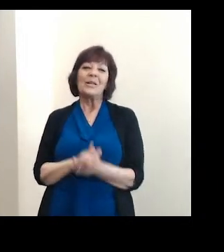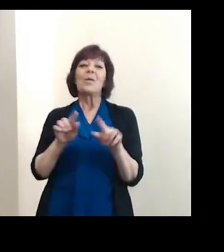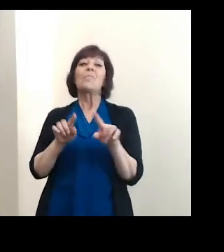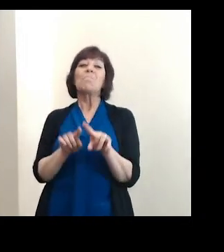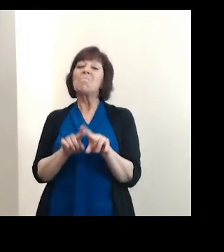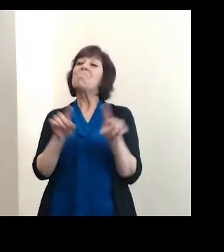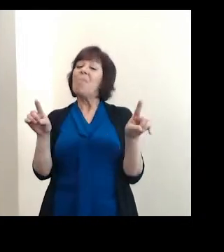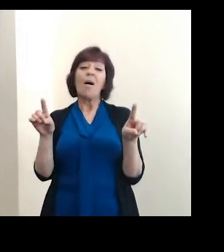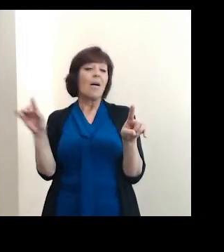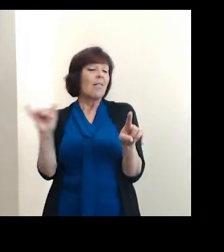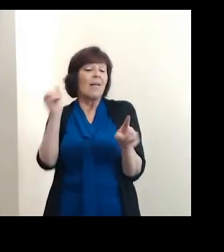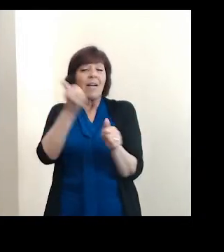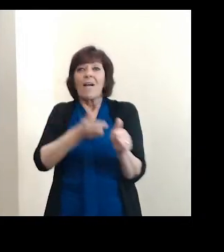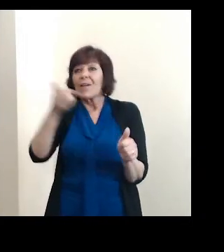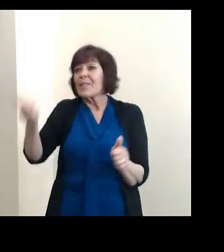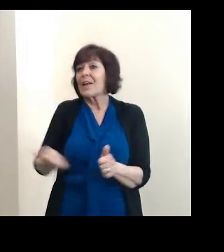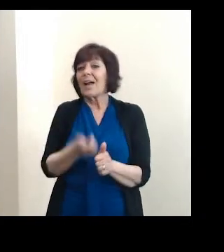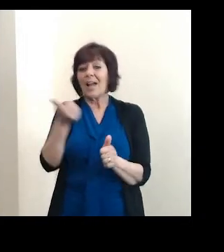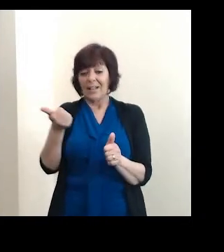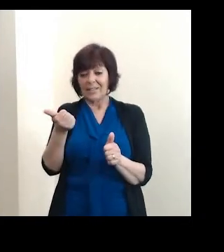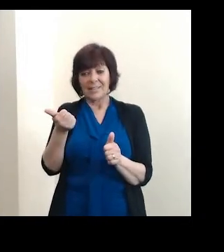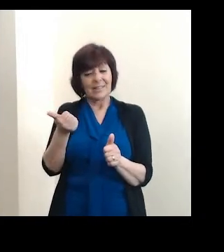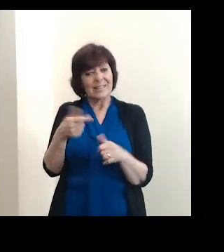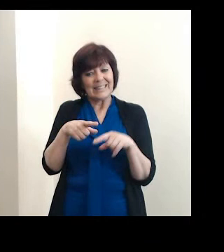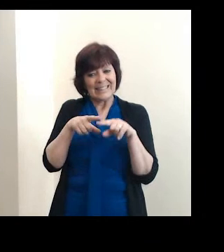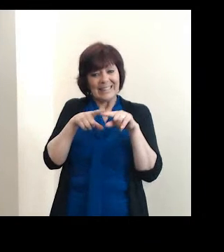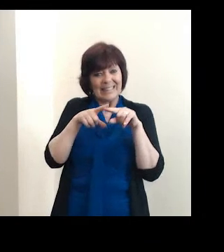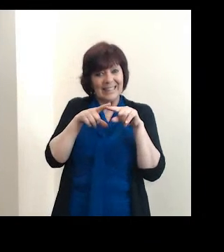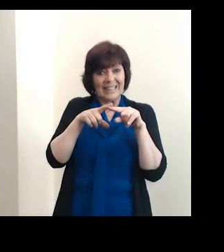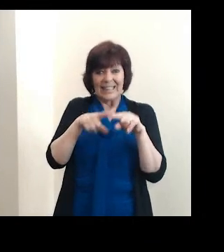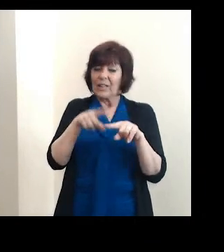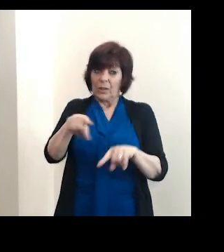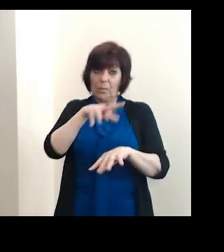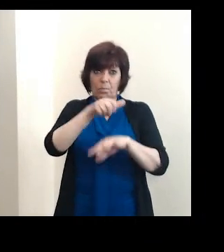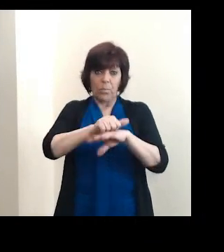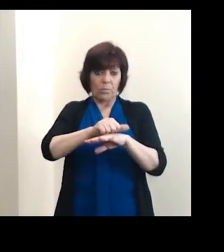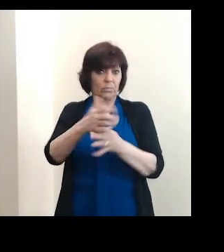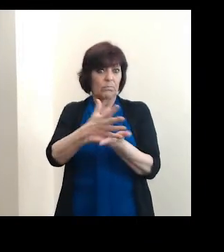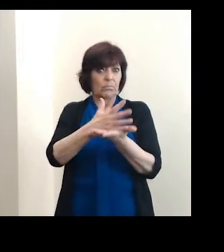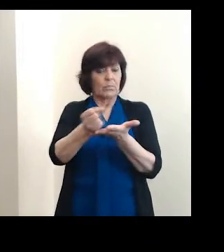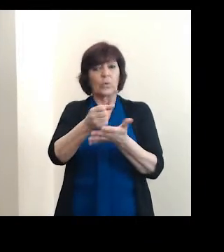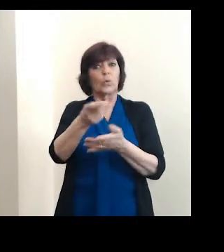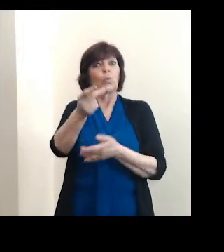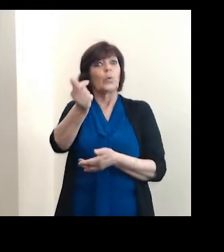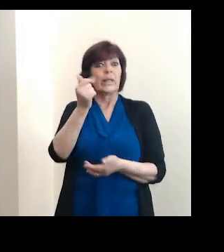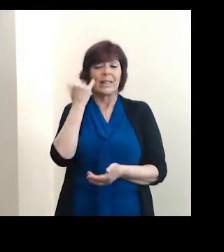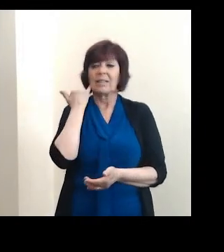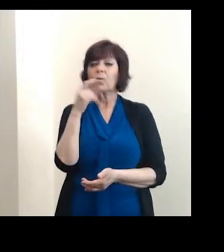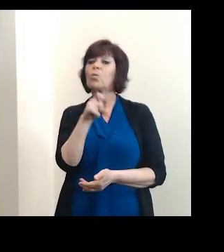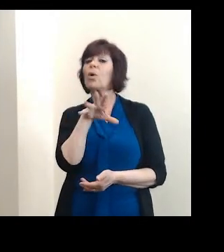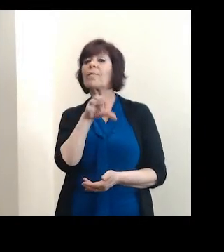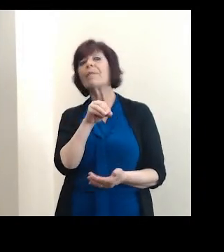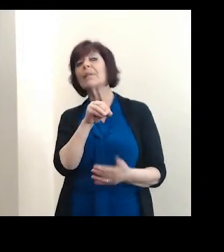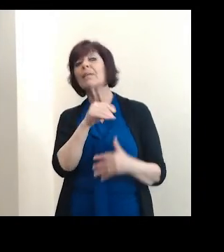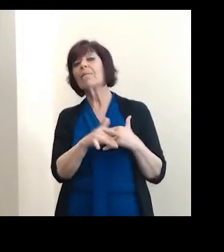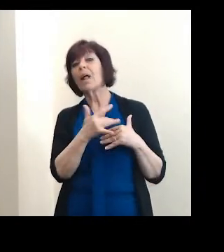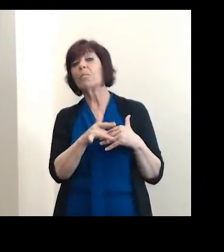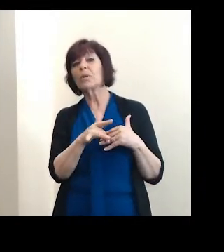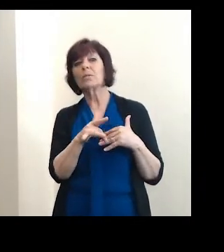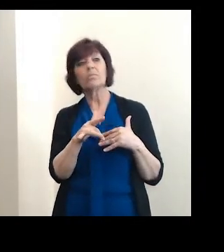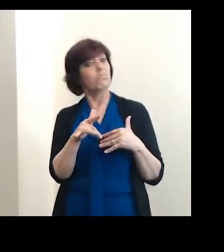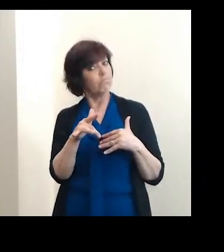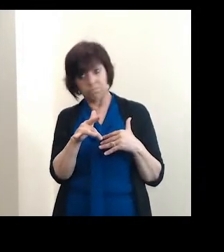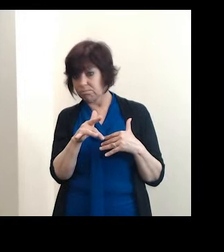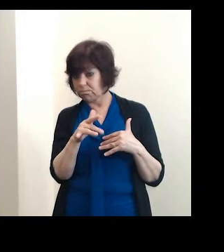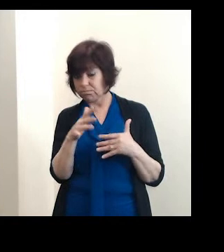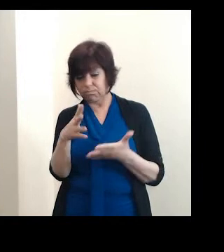like everything else, these doses or these appointments go very quickly. So if there's 150 appointments available, it